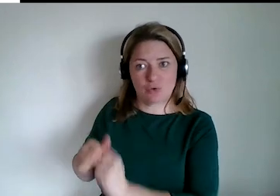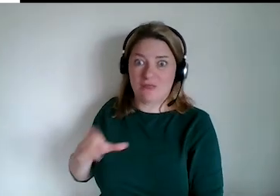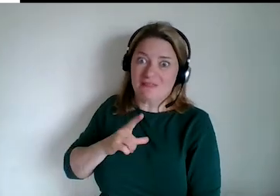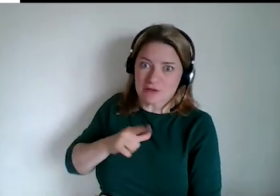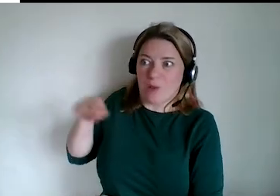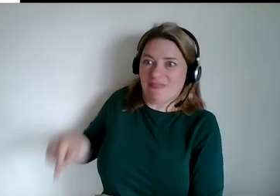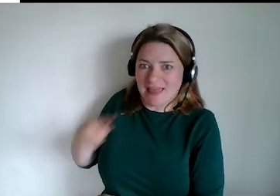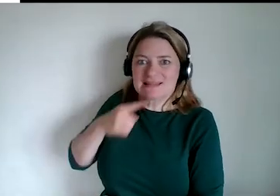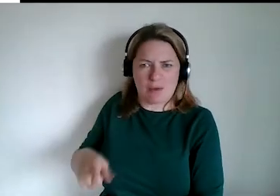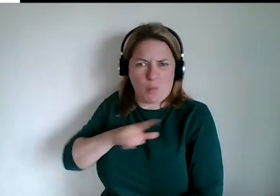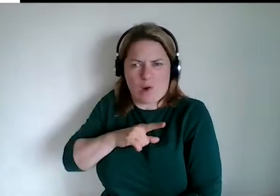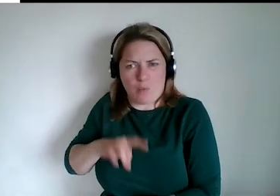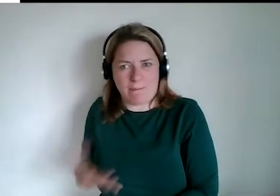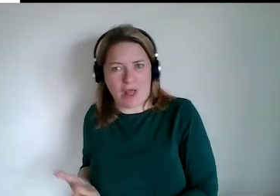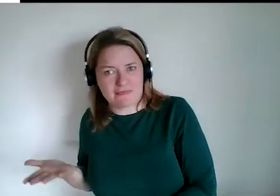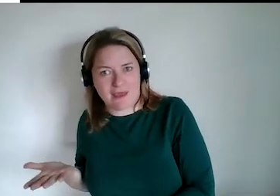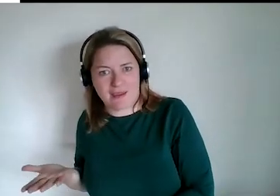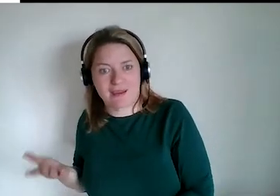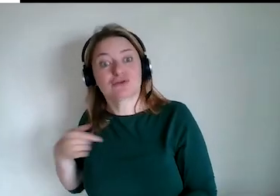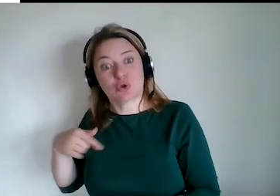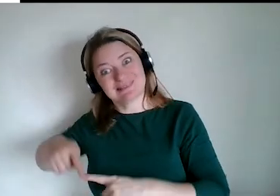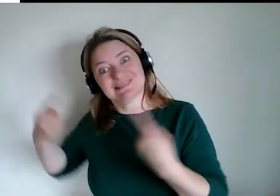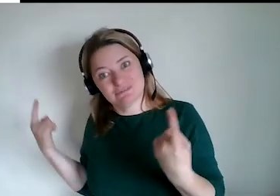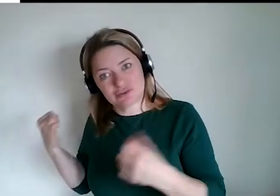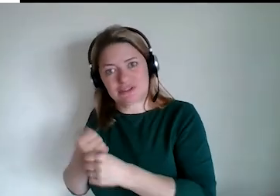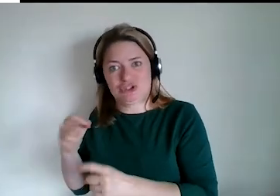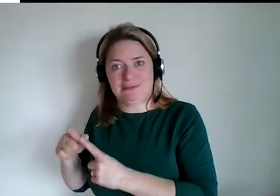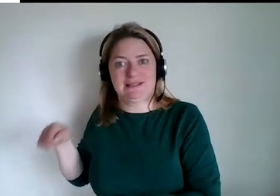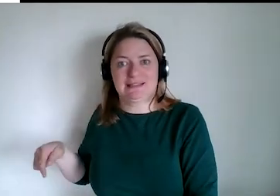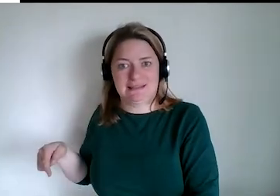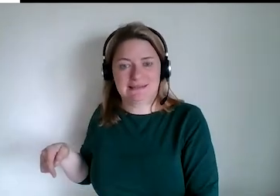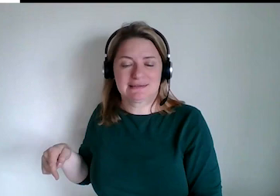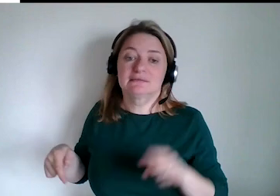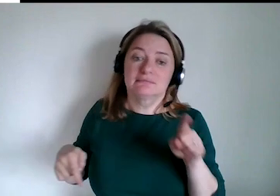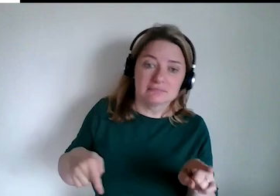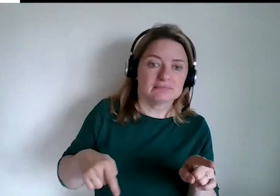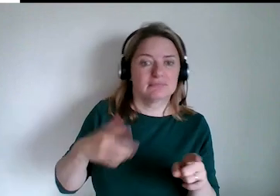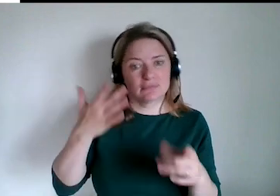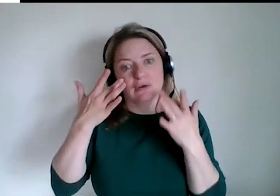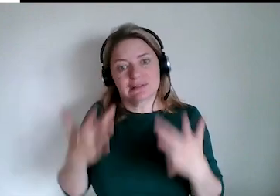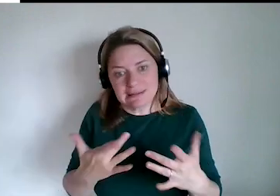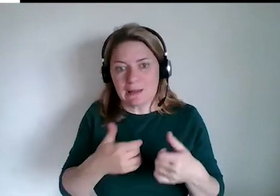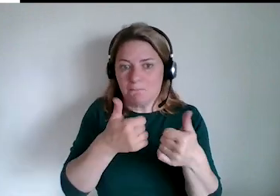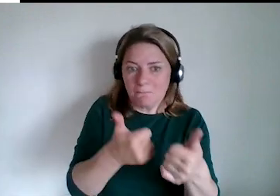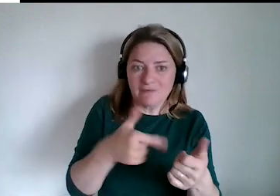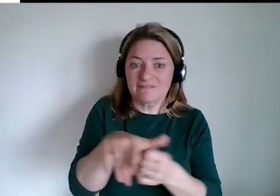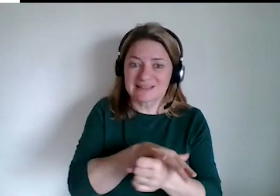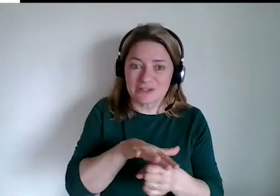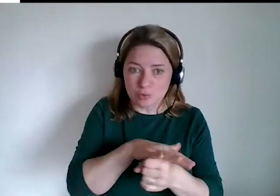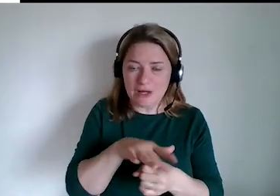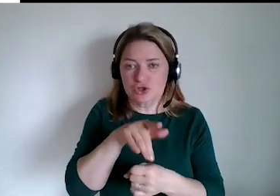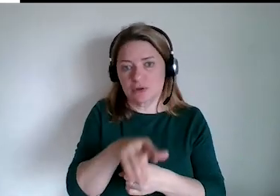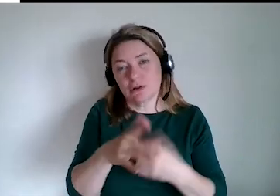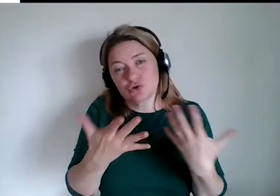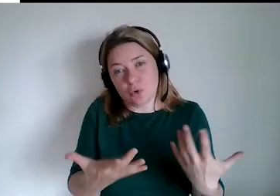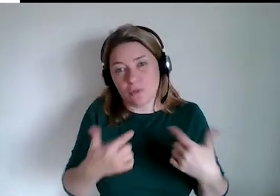saying, why are we bothering, right? So they did seem at least as good as the situational judgment test scores for predicting. So that's